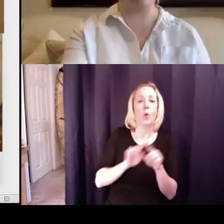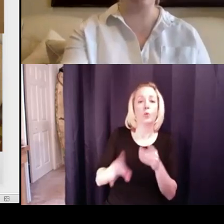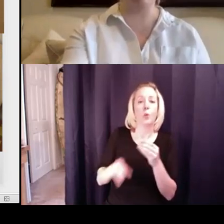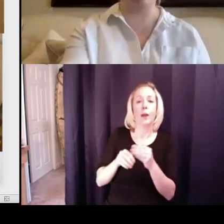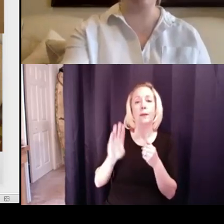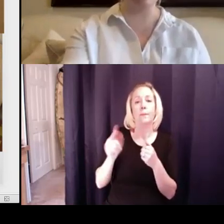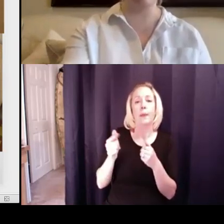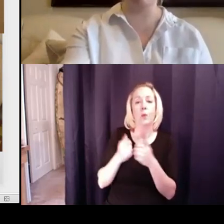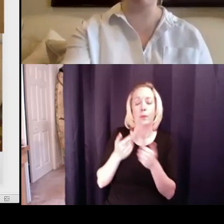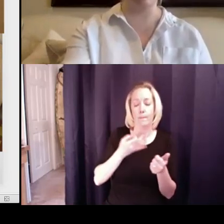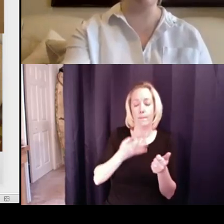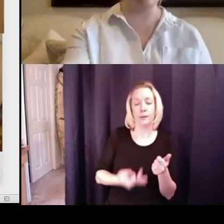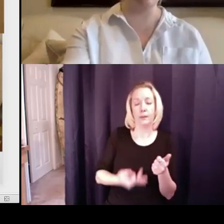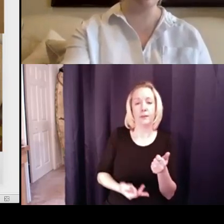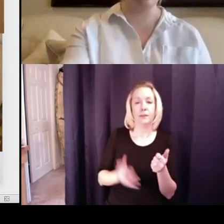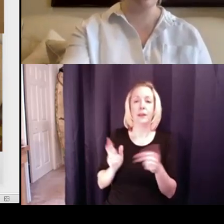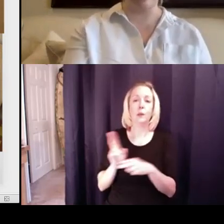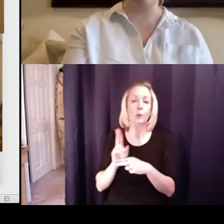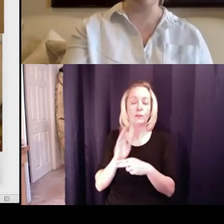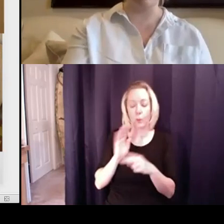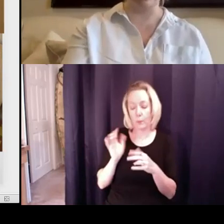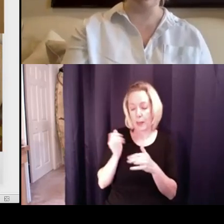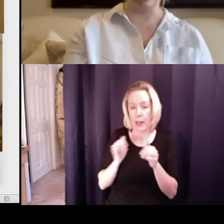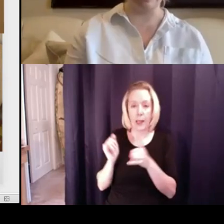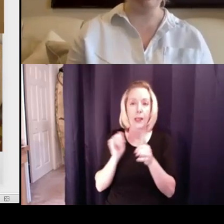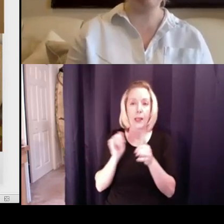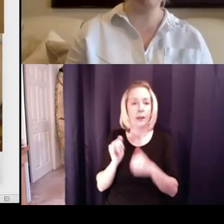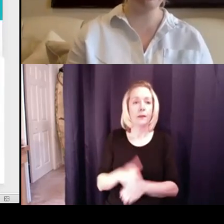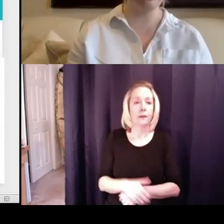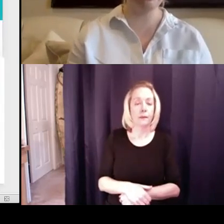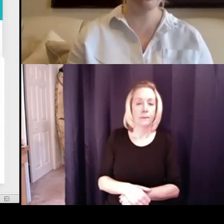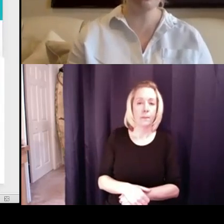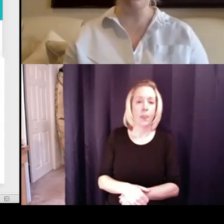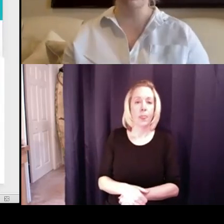kind of would play with as a manipulative and have more experience with